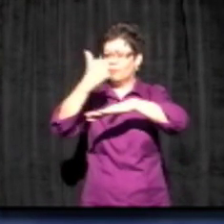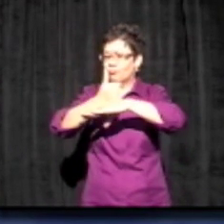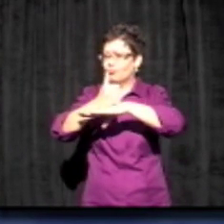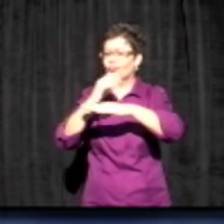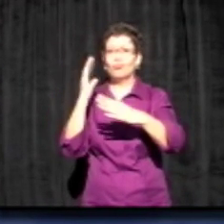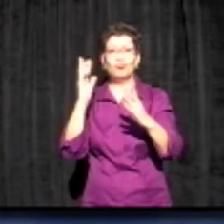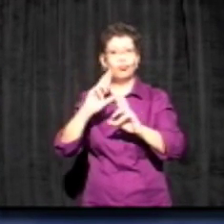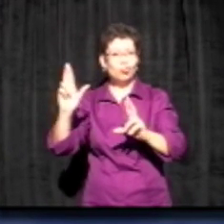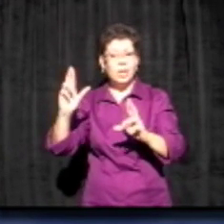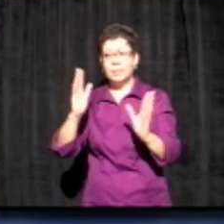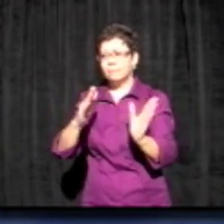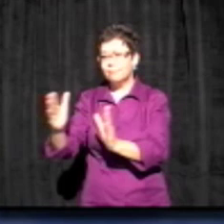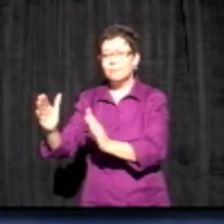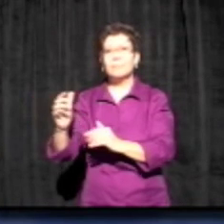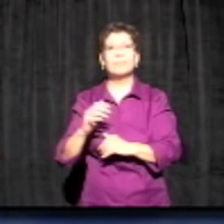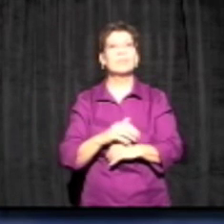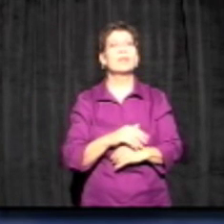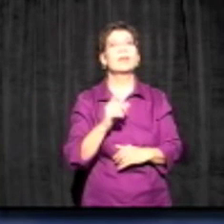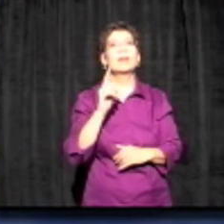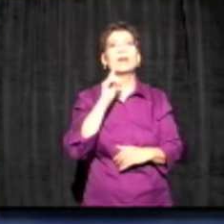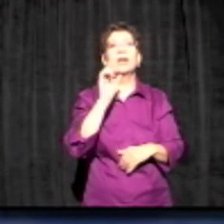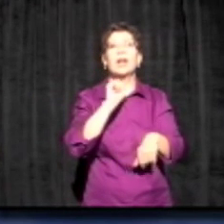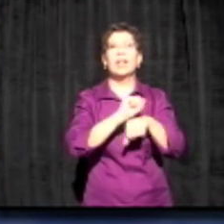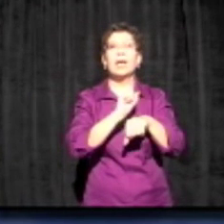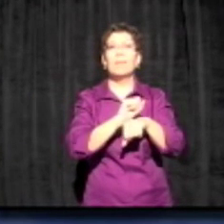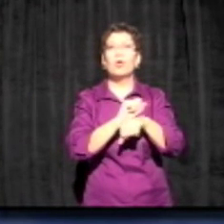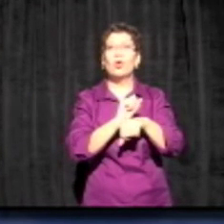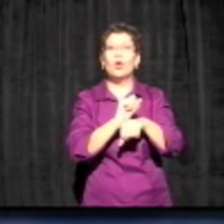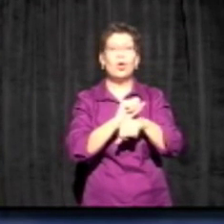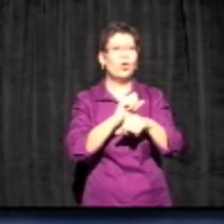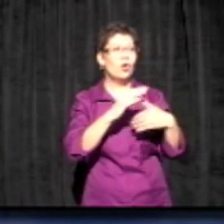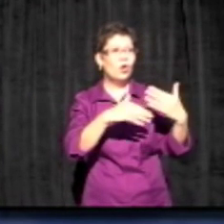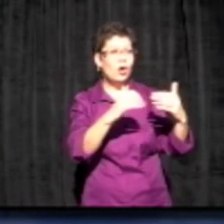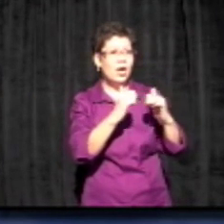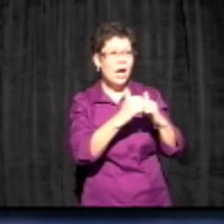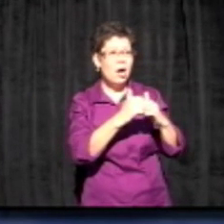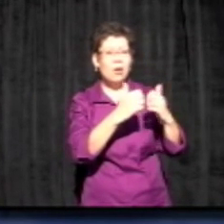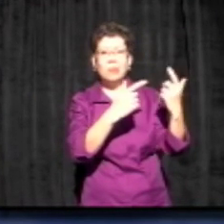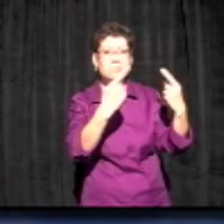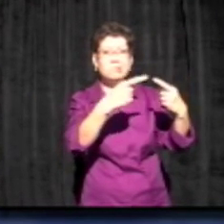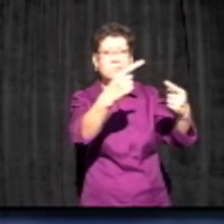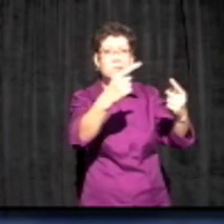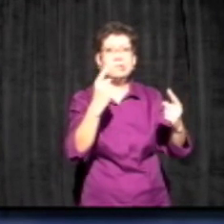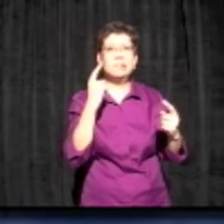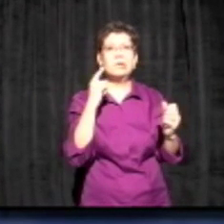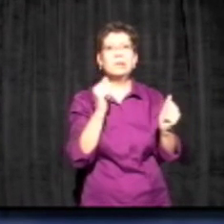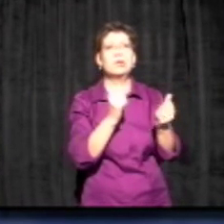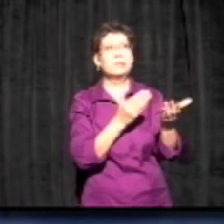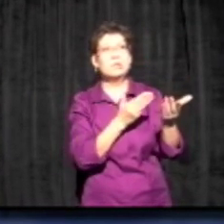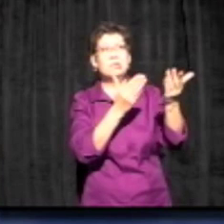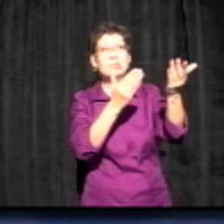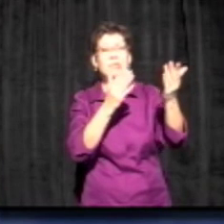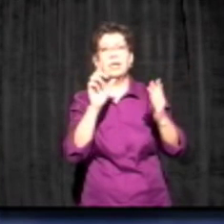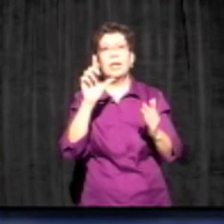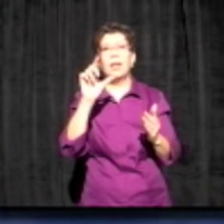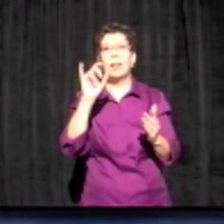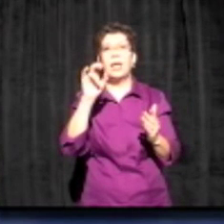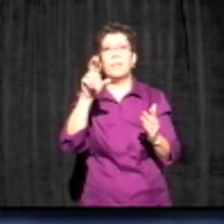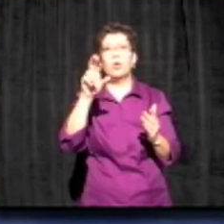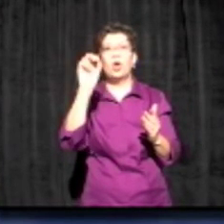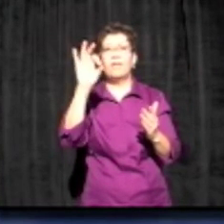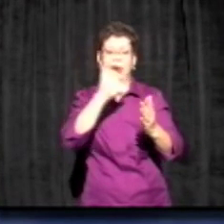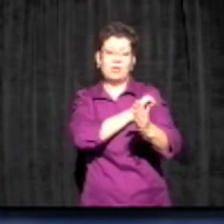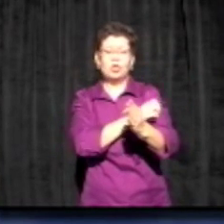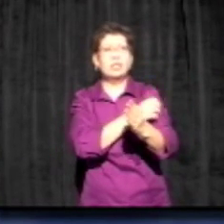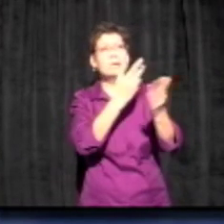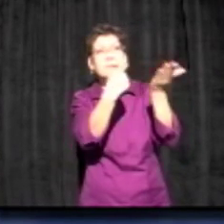Frank then took the laboring oar in discussions with the Department of Energy on our CNG strategy.